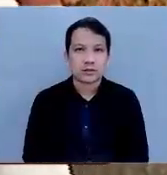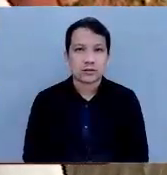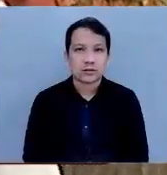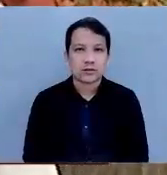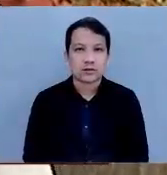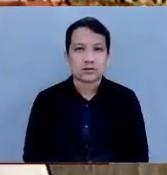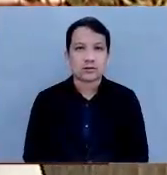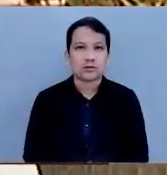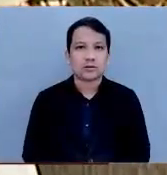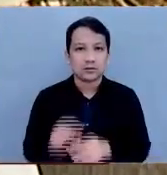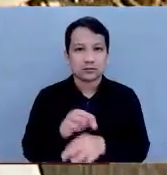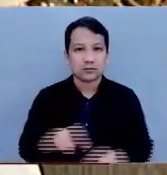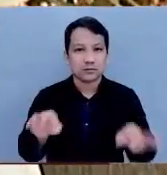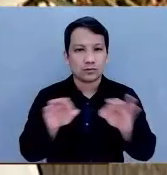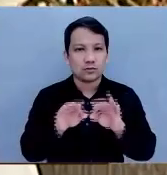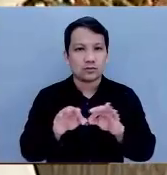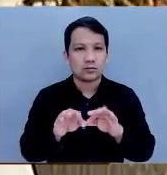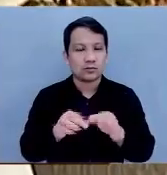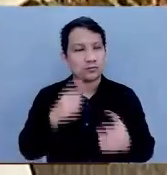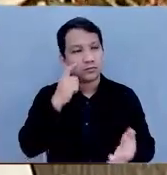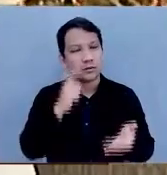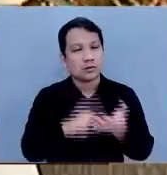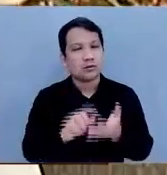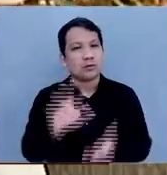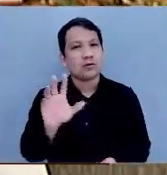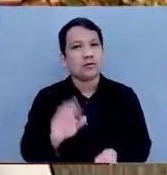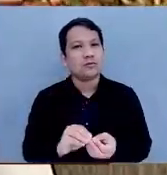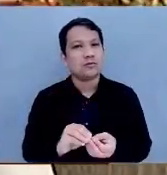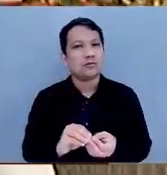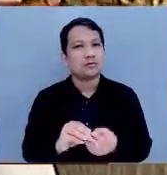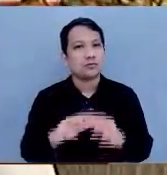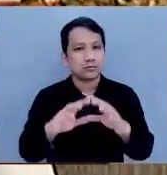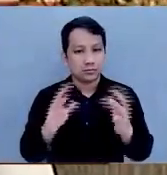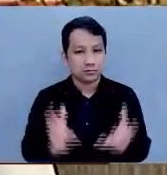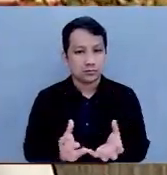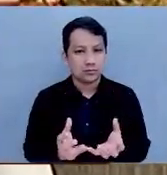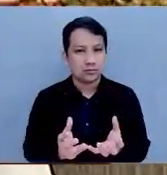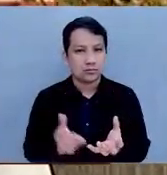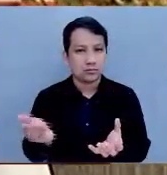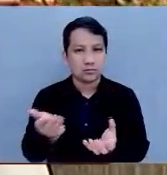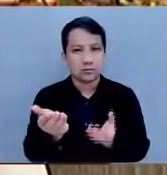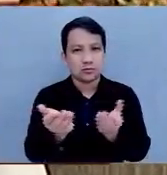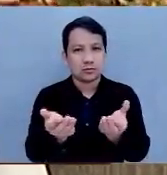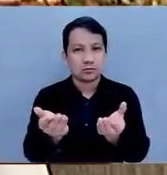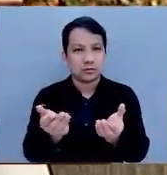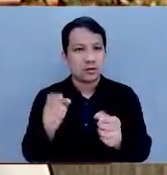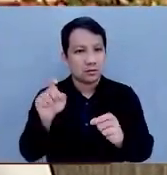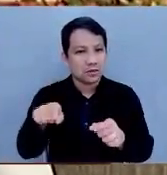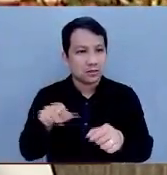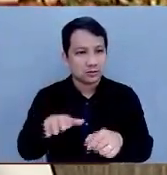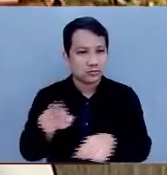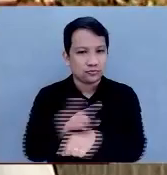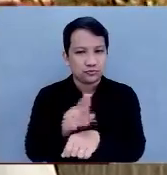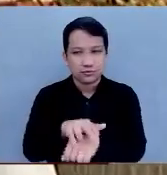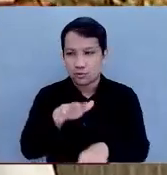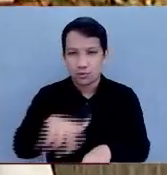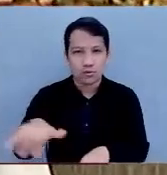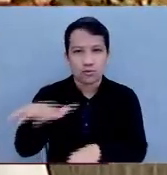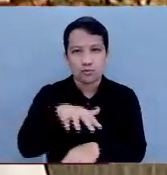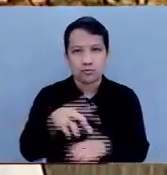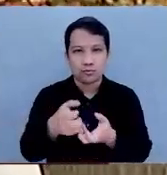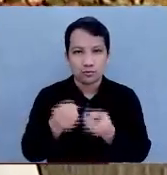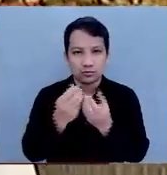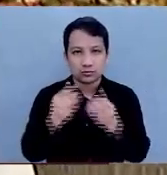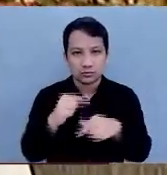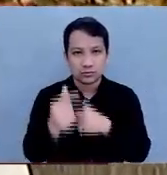I think that it's really important that we all recognize that the global maritime commons are used by everybody. And everybody wants the